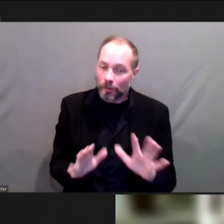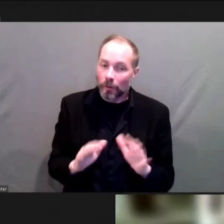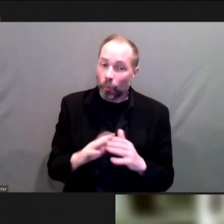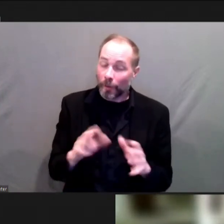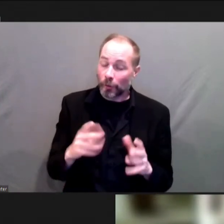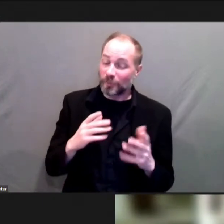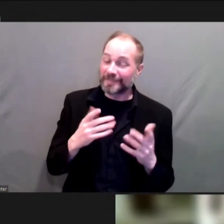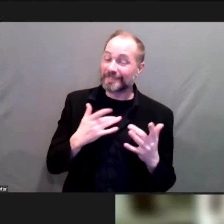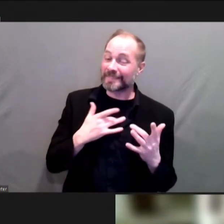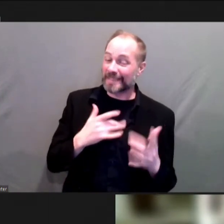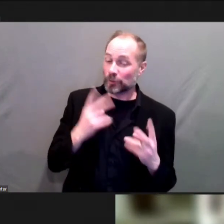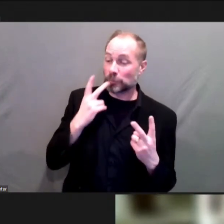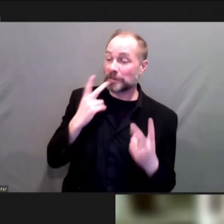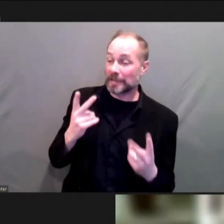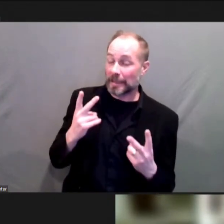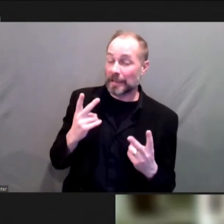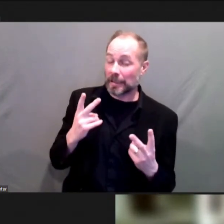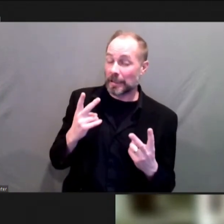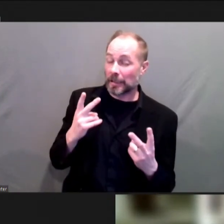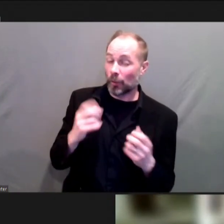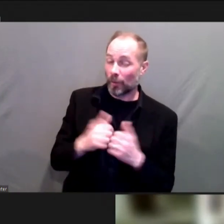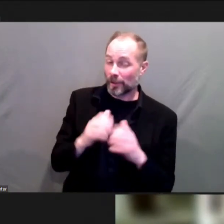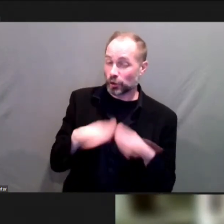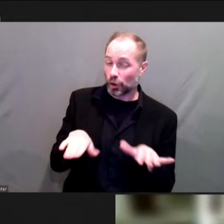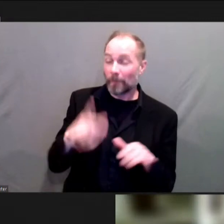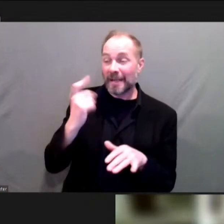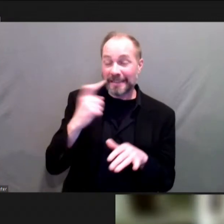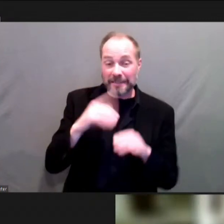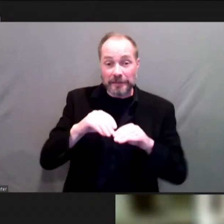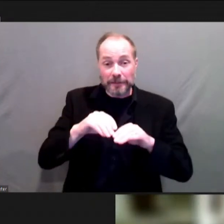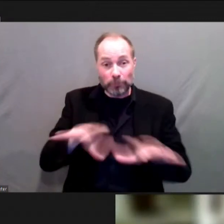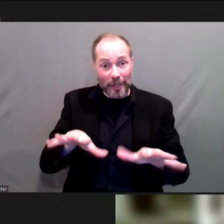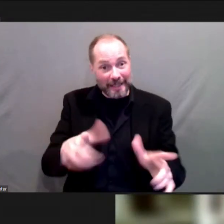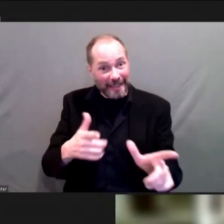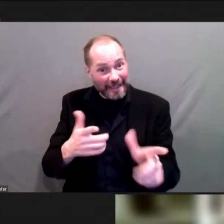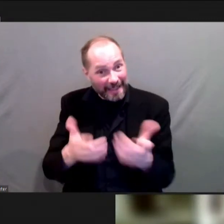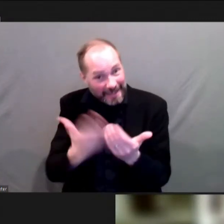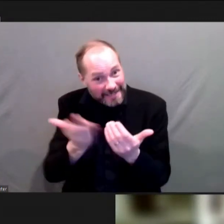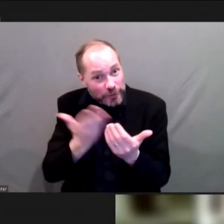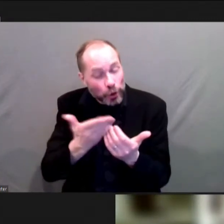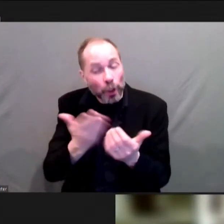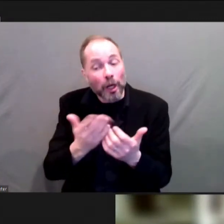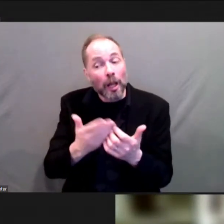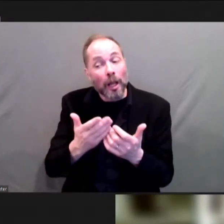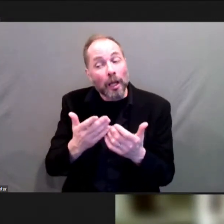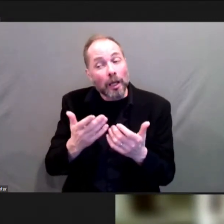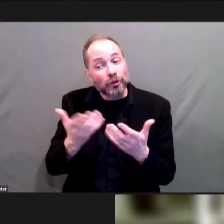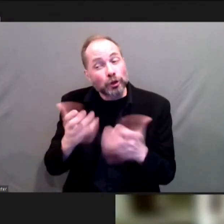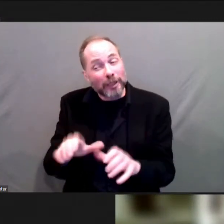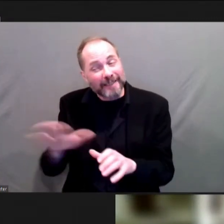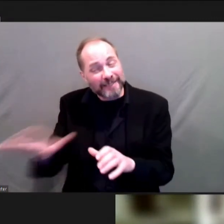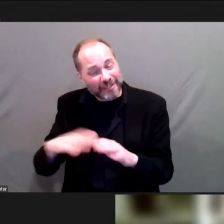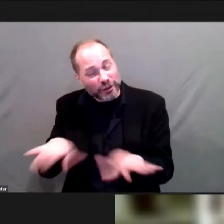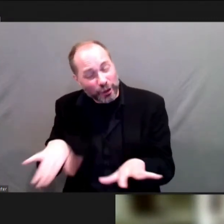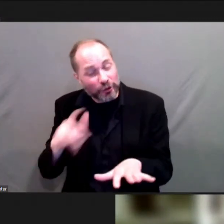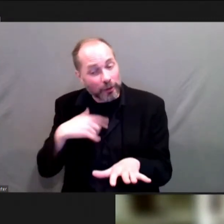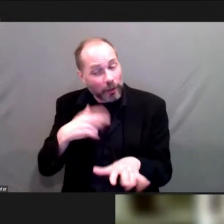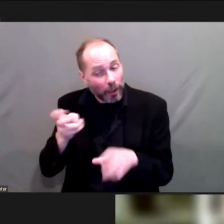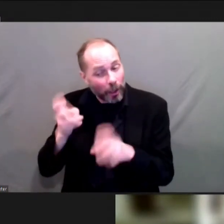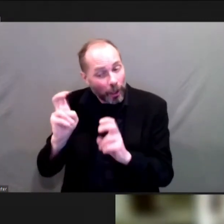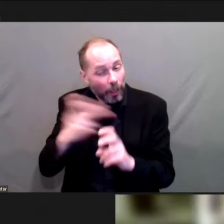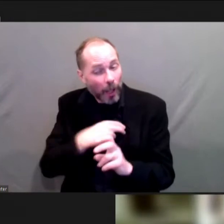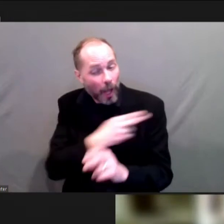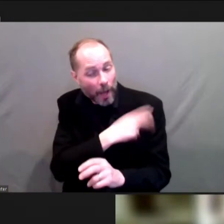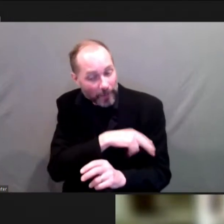kids is that because it spreads more, even though the chance of any kid being hospitalized is very, very small for Delta or